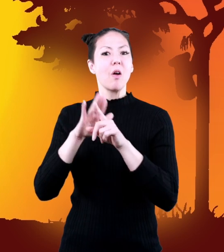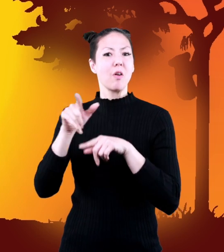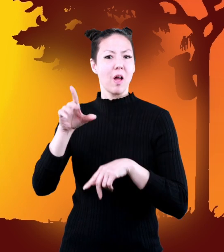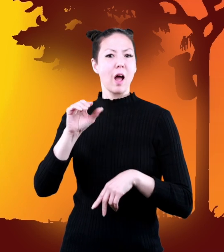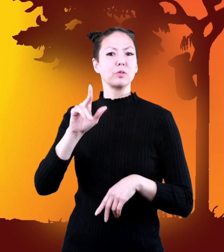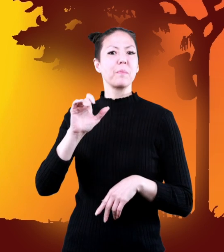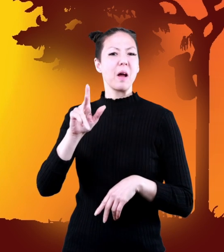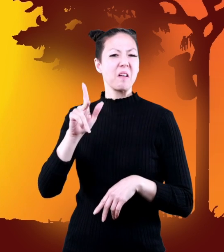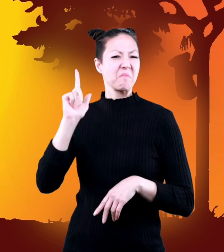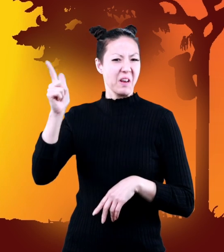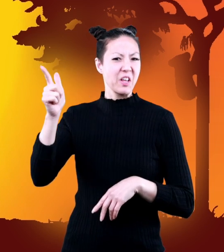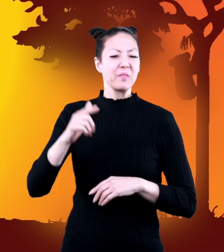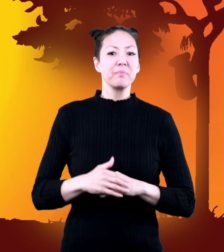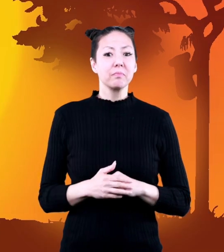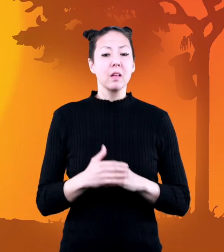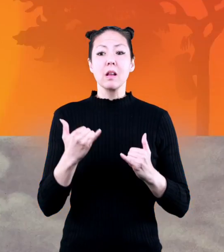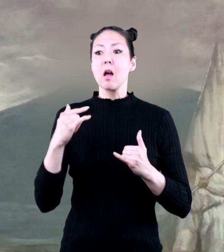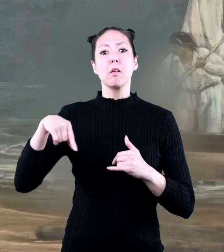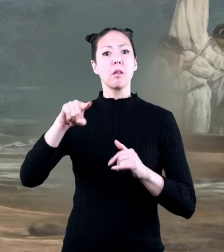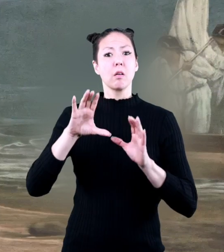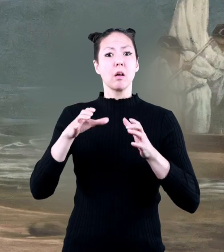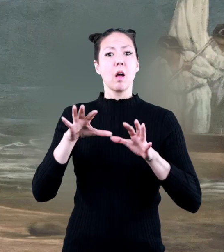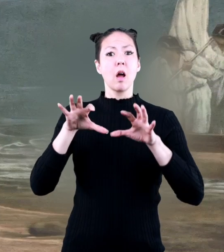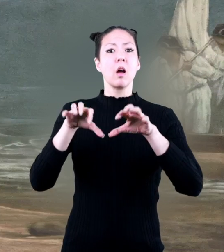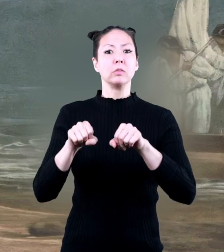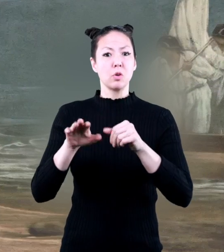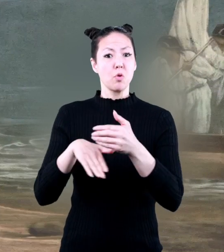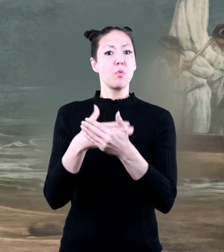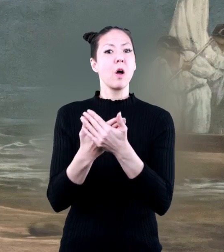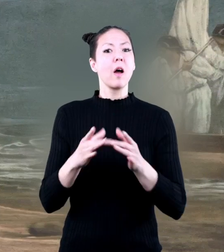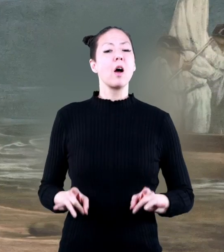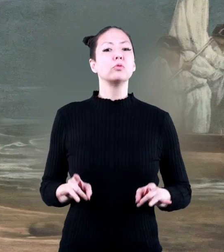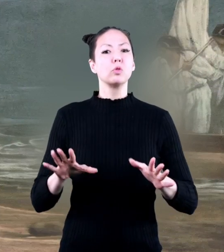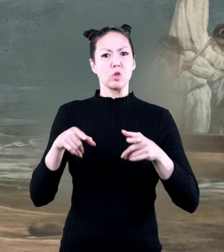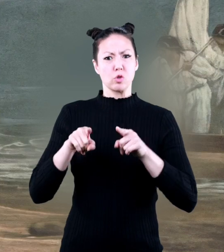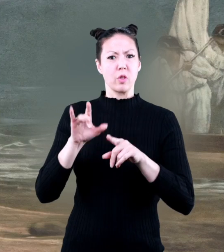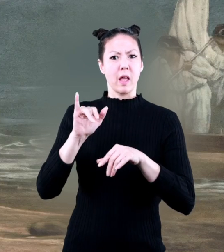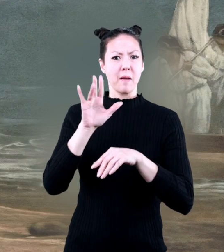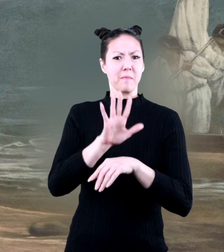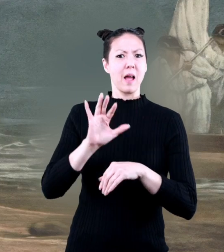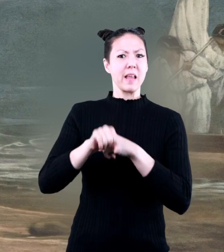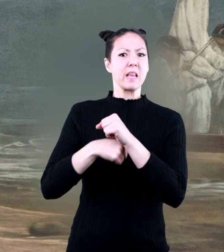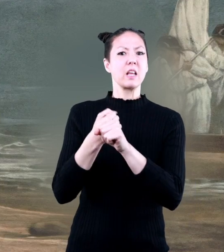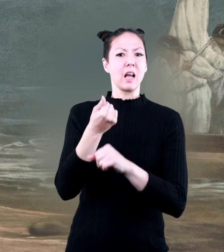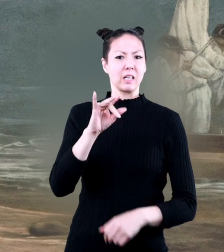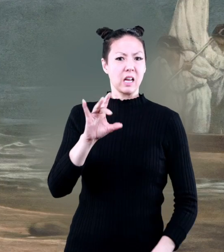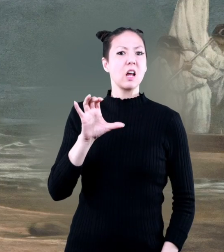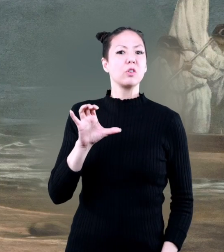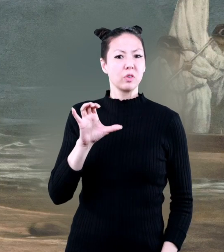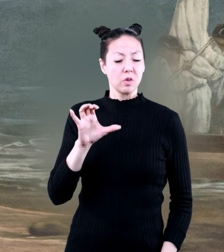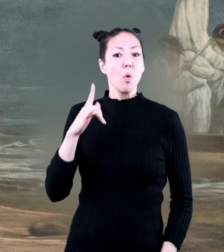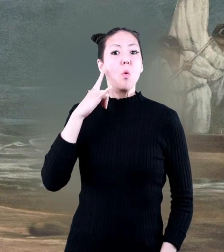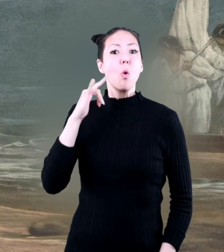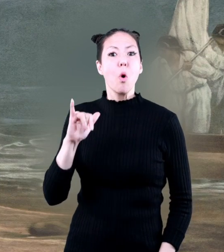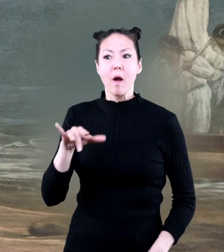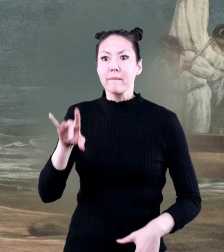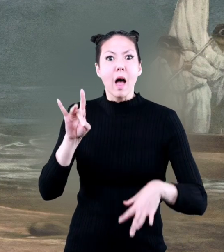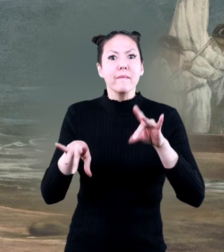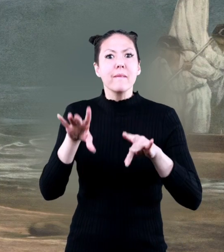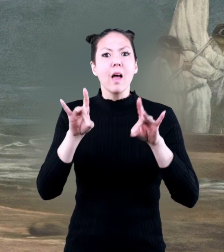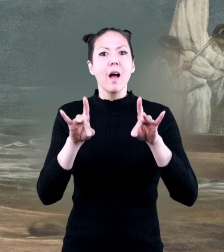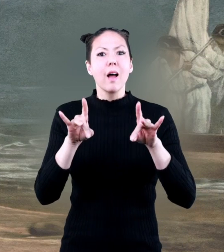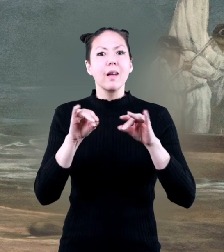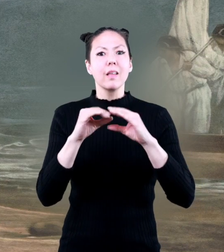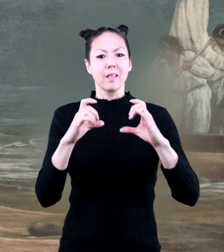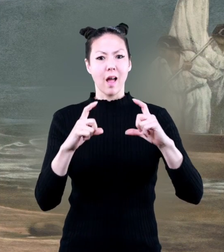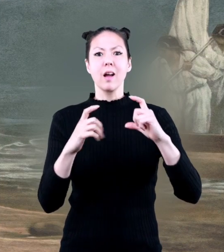about the Outback in a little bit. Other colonists arrived in Australia during the mid-1800s when gold